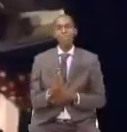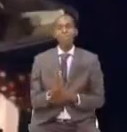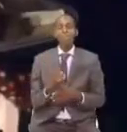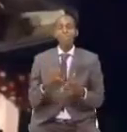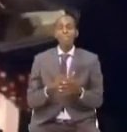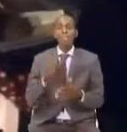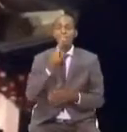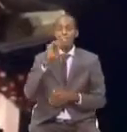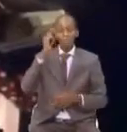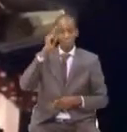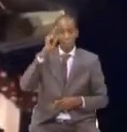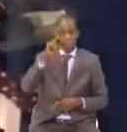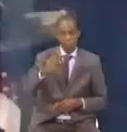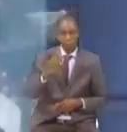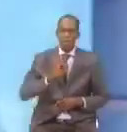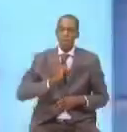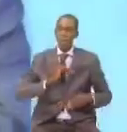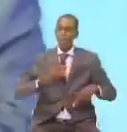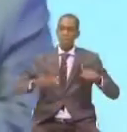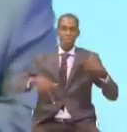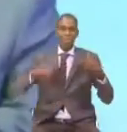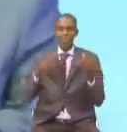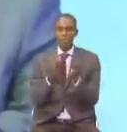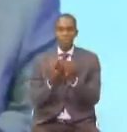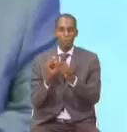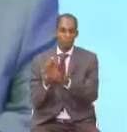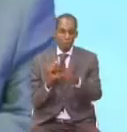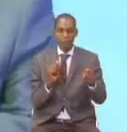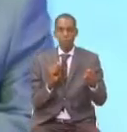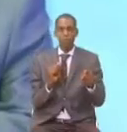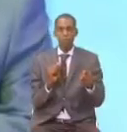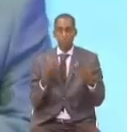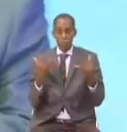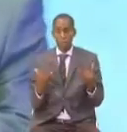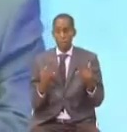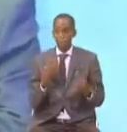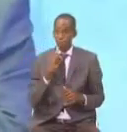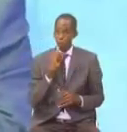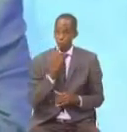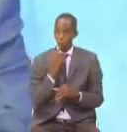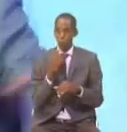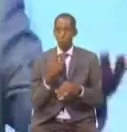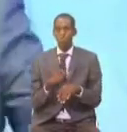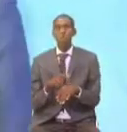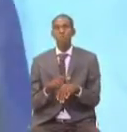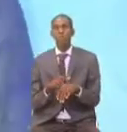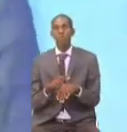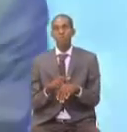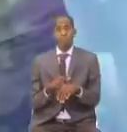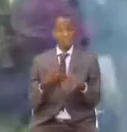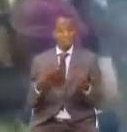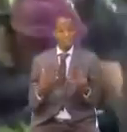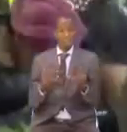you. I rejoice with you. Every head bowed, and all eyes closed. This